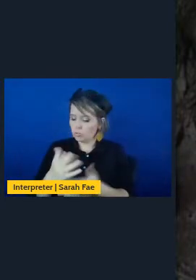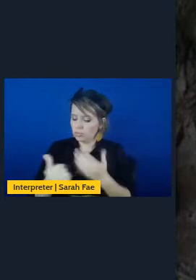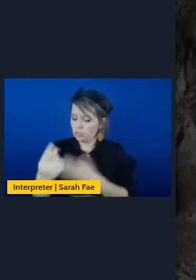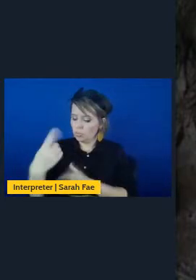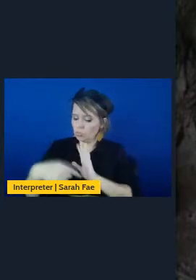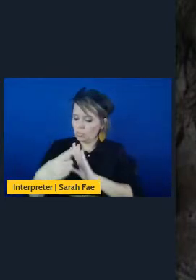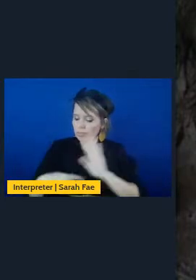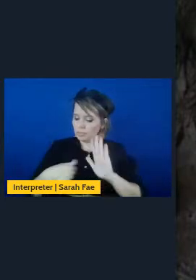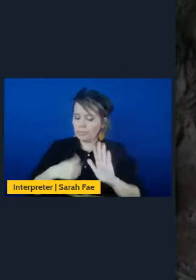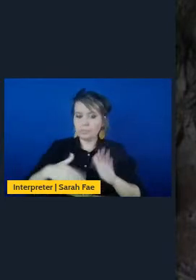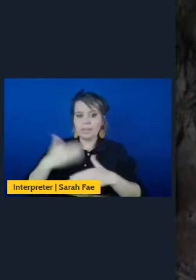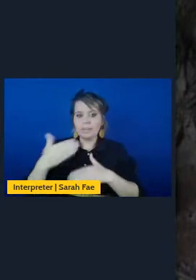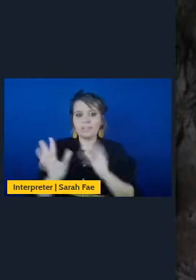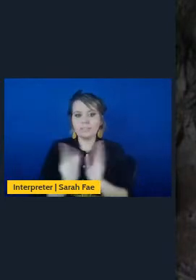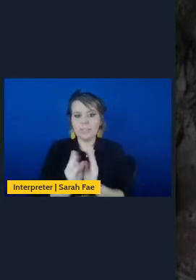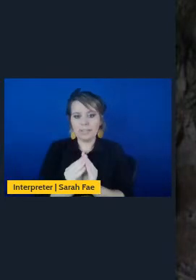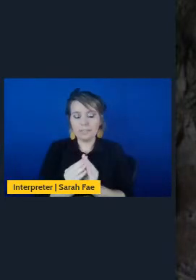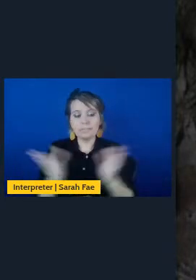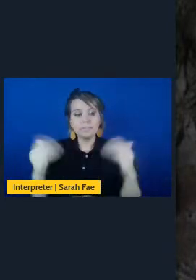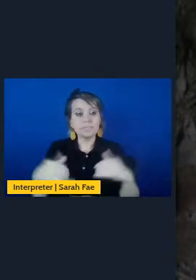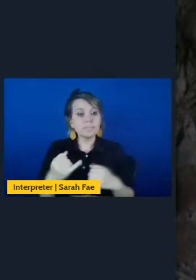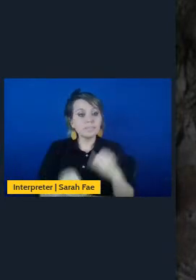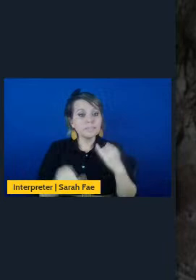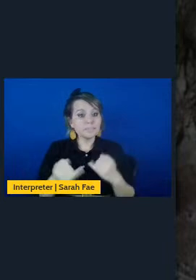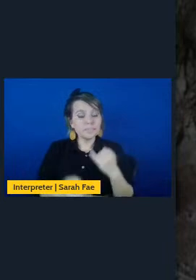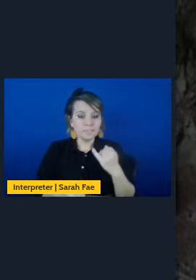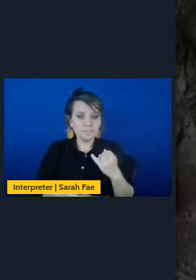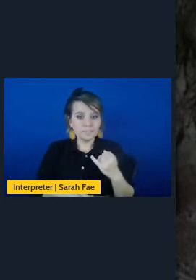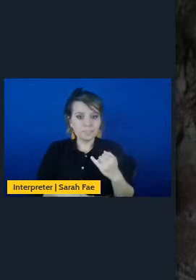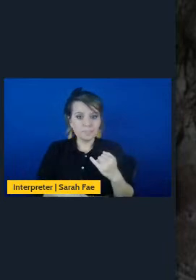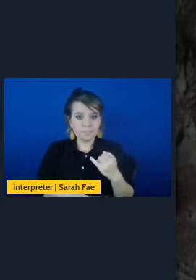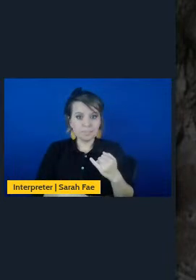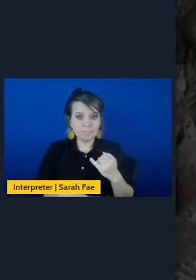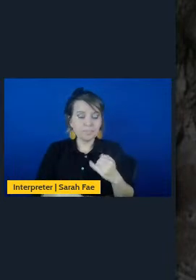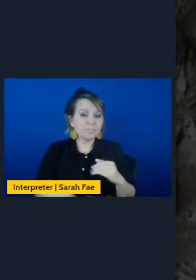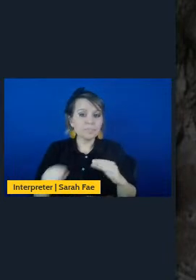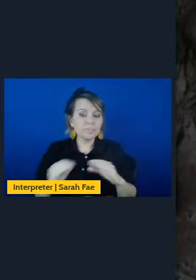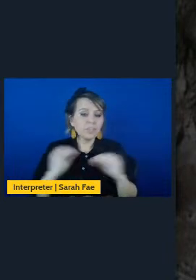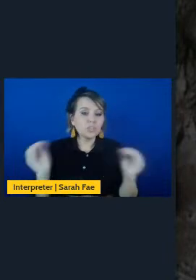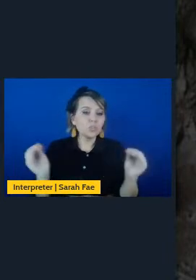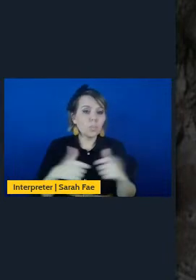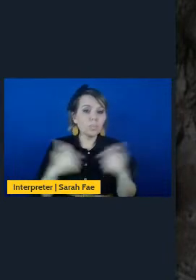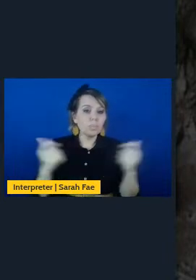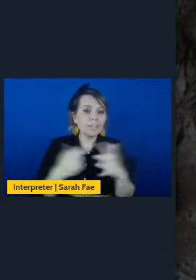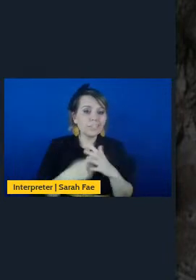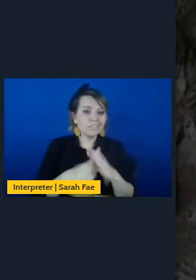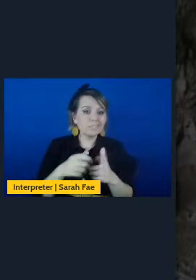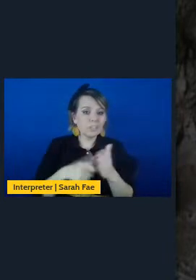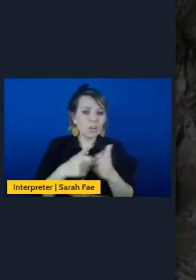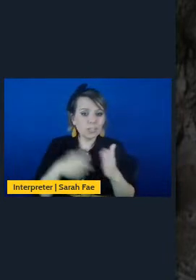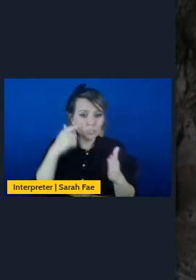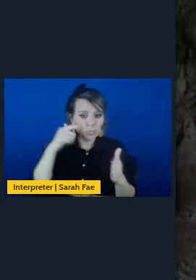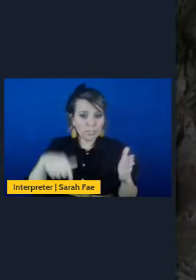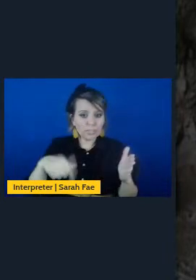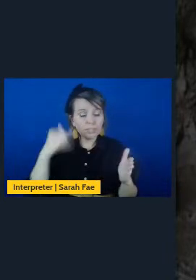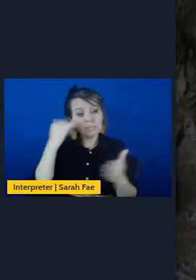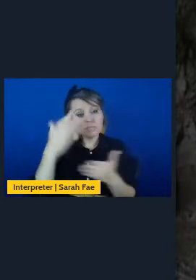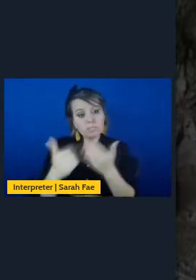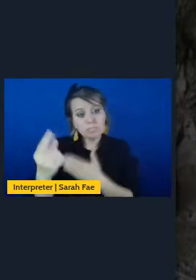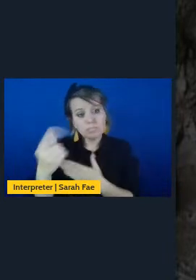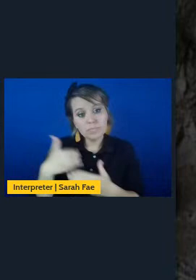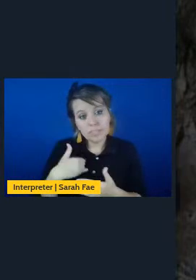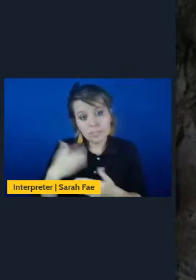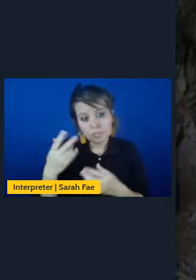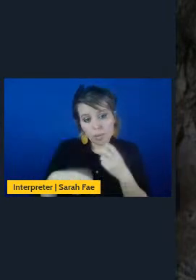meeting. And lastly, there's no great observability story on this, because if someone has a problem and doesn't tell me about it,